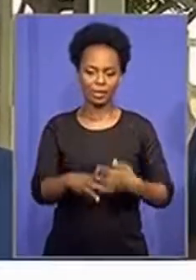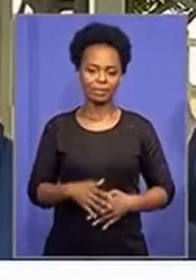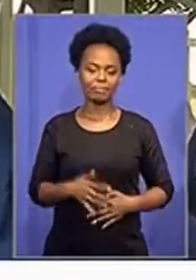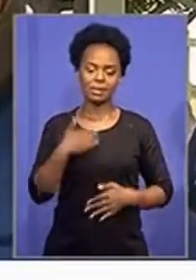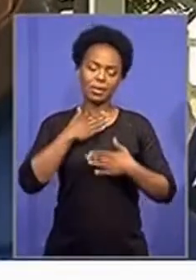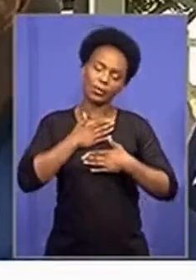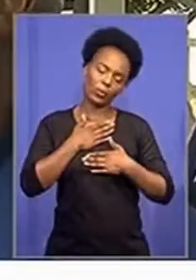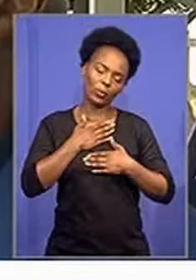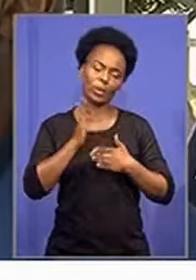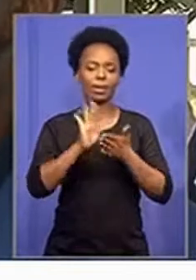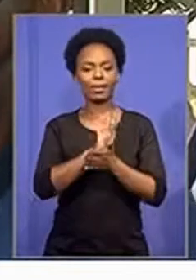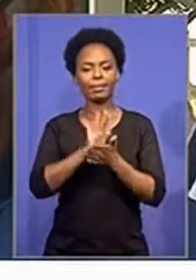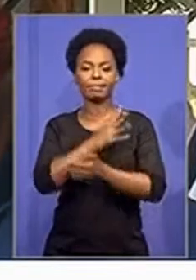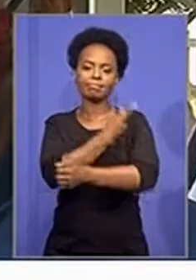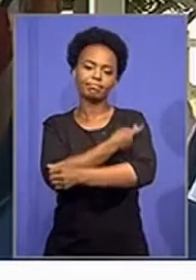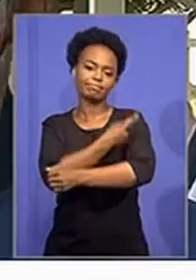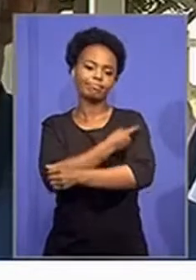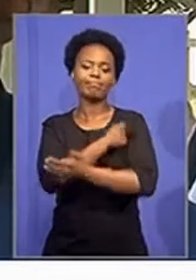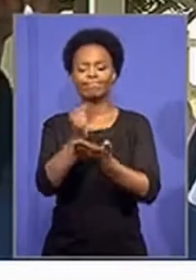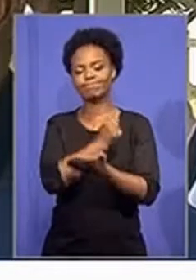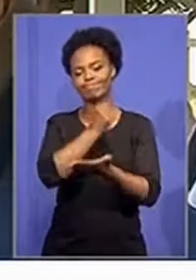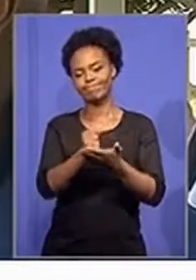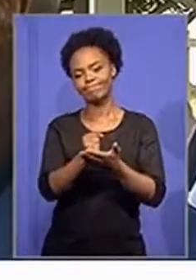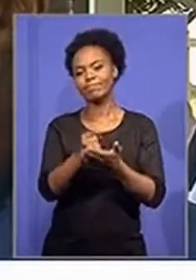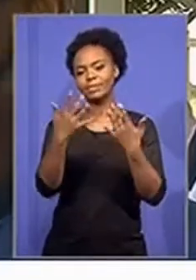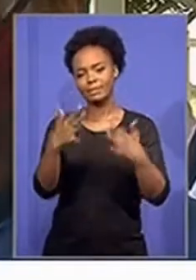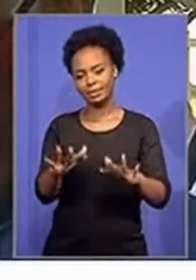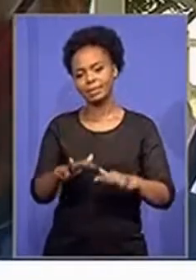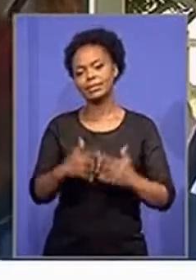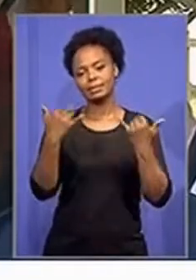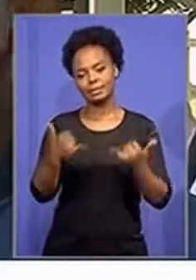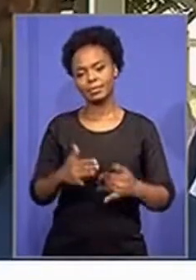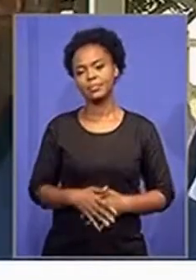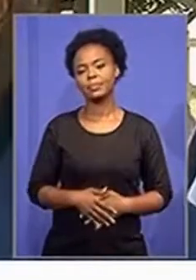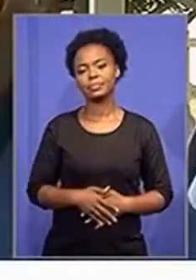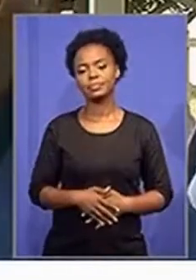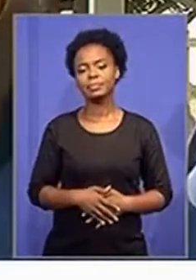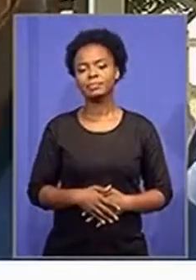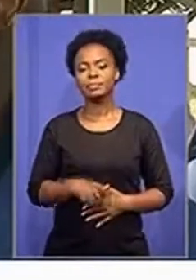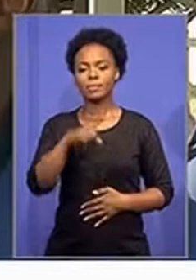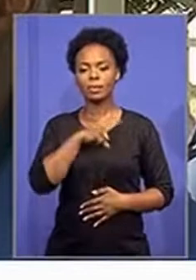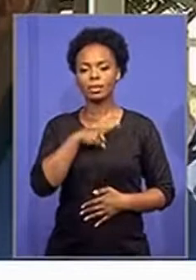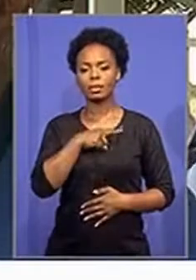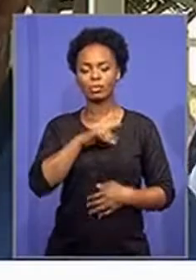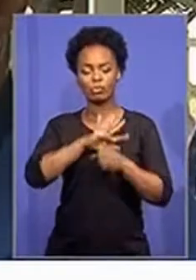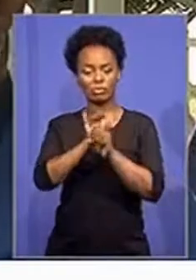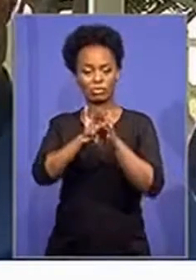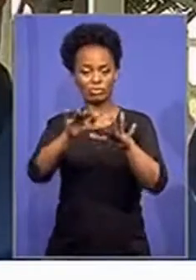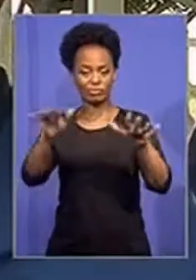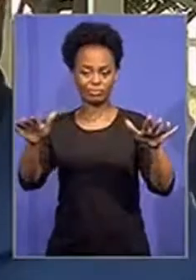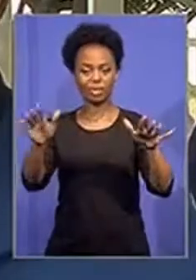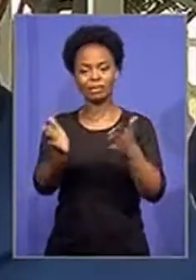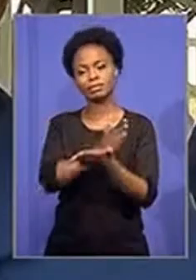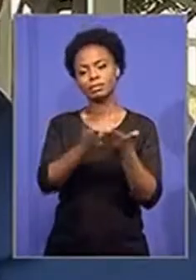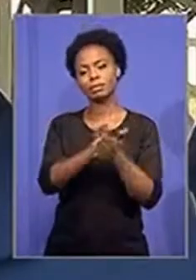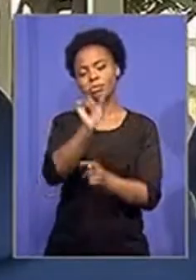registerile mohlomong re tšee gore se re o aparetse lefase ka moka o tla fola le bana ba modimo ba kgona go ithina